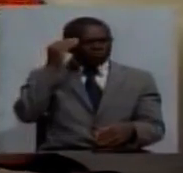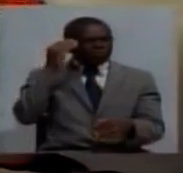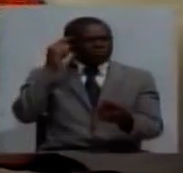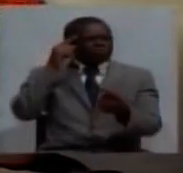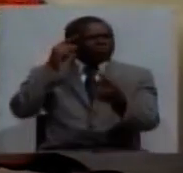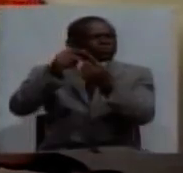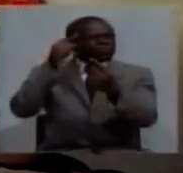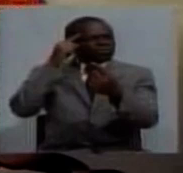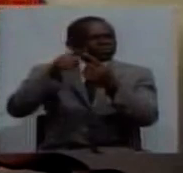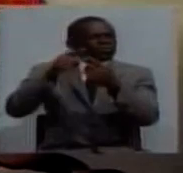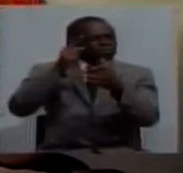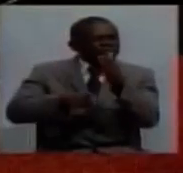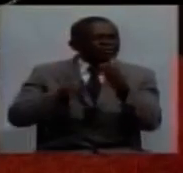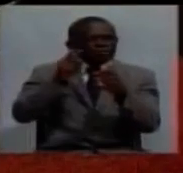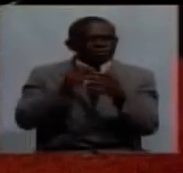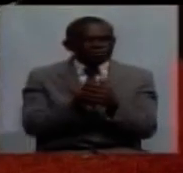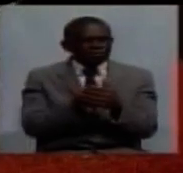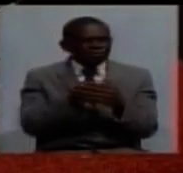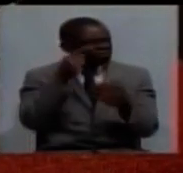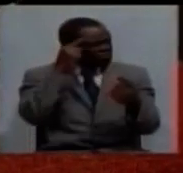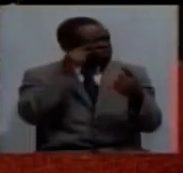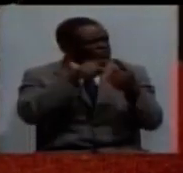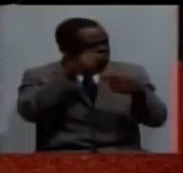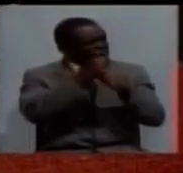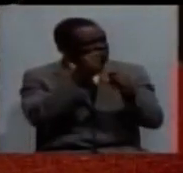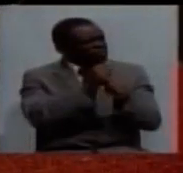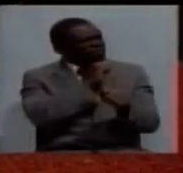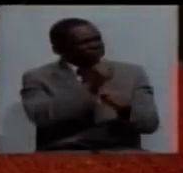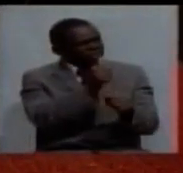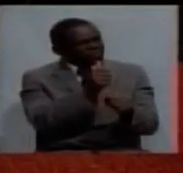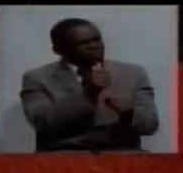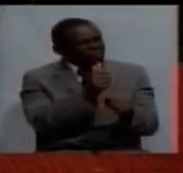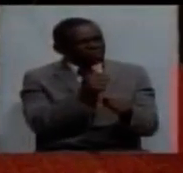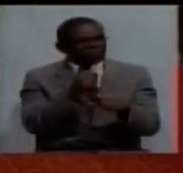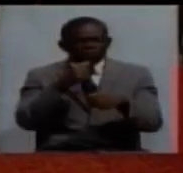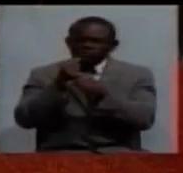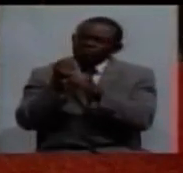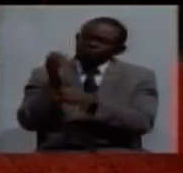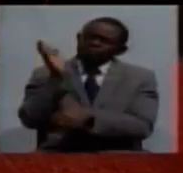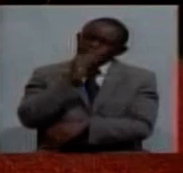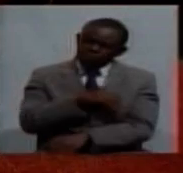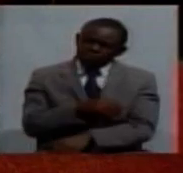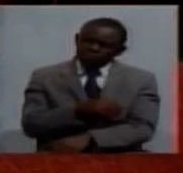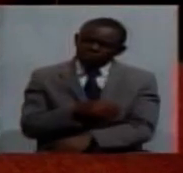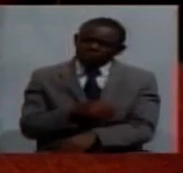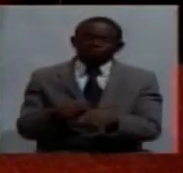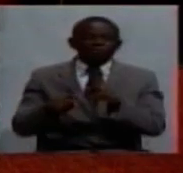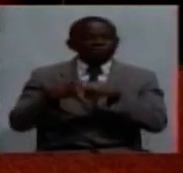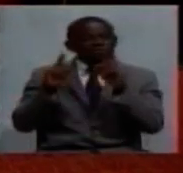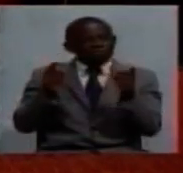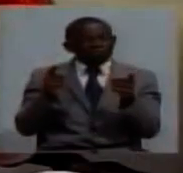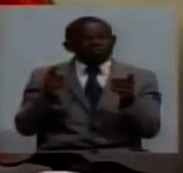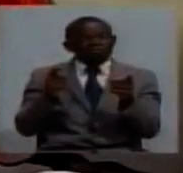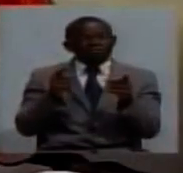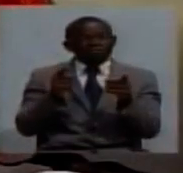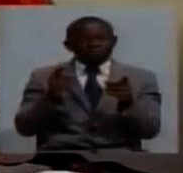towards that. Has that been done already? It has. And I think that one of the things that we all keep saying is Zambia is very good